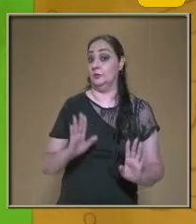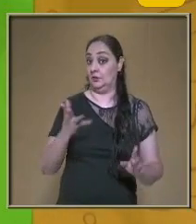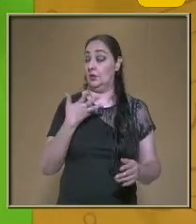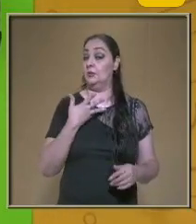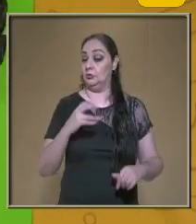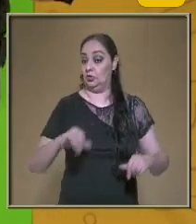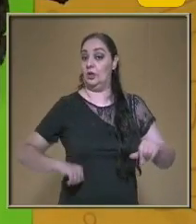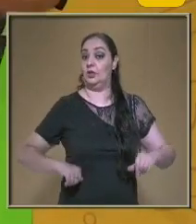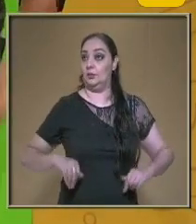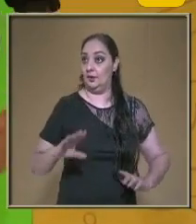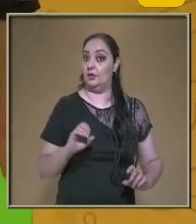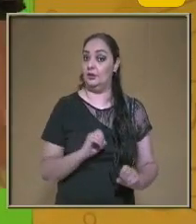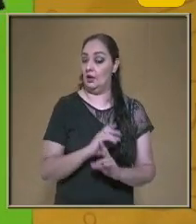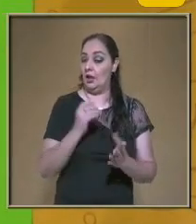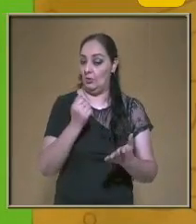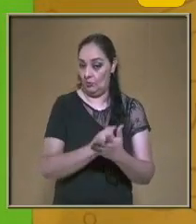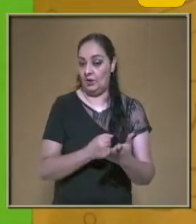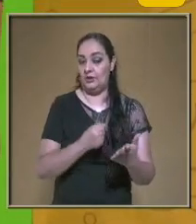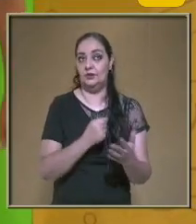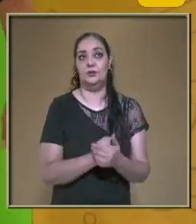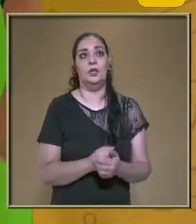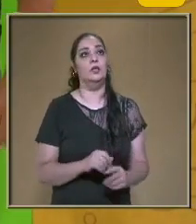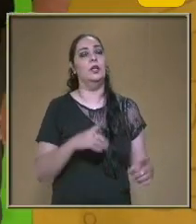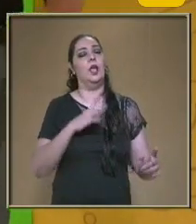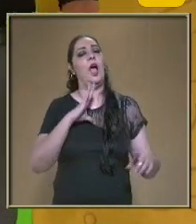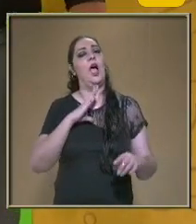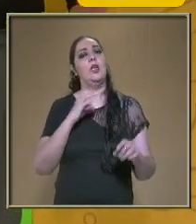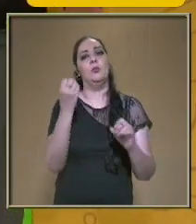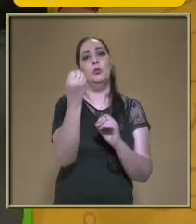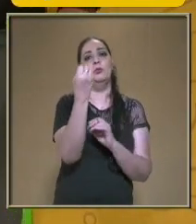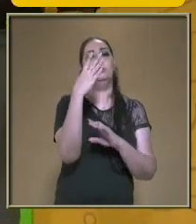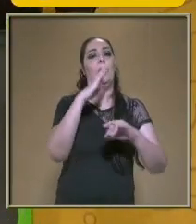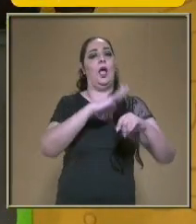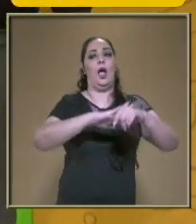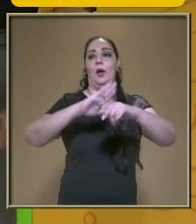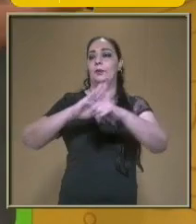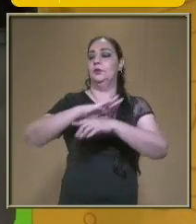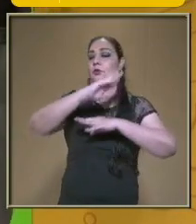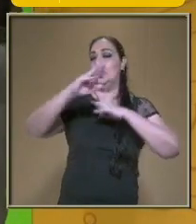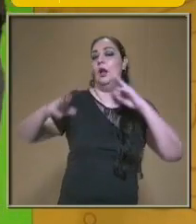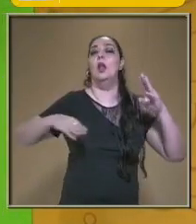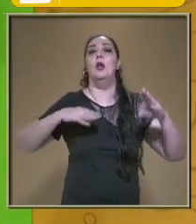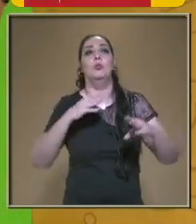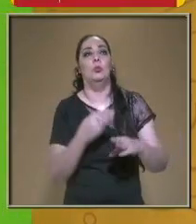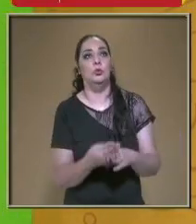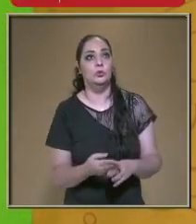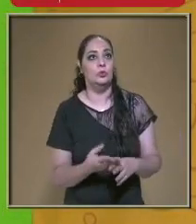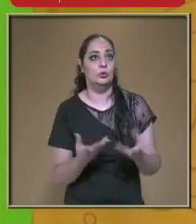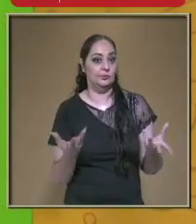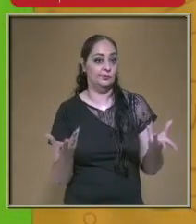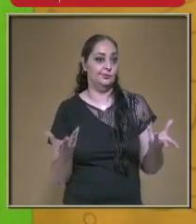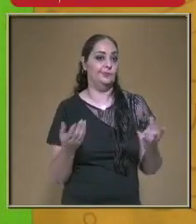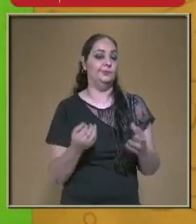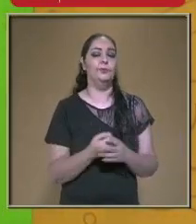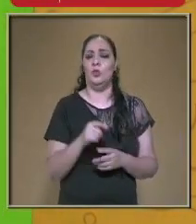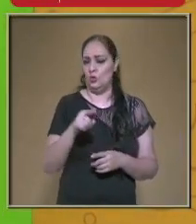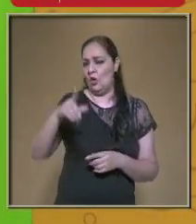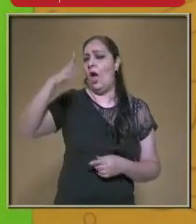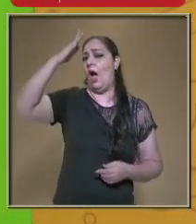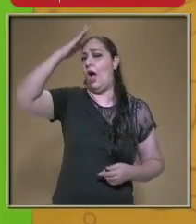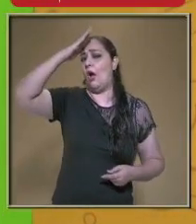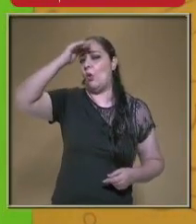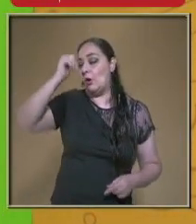Of course, we have to practice. Signs around the world, okay? Around our planet. Do you remember